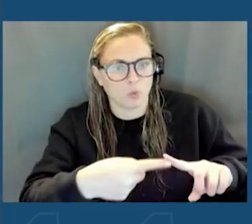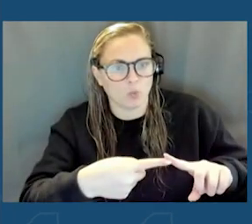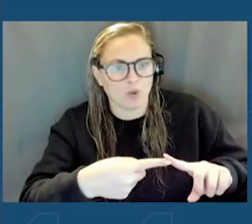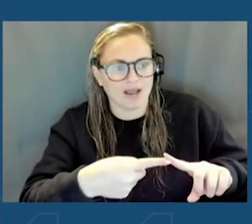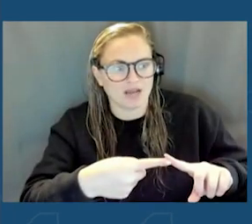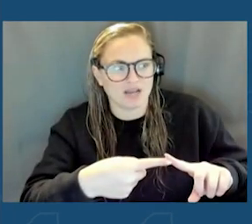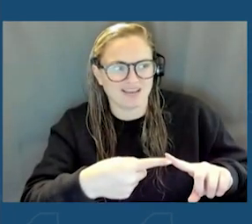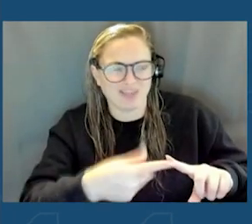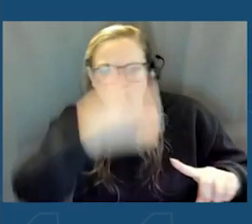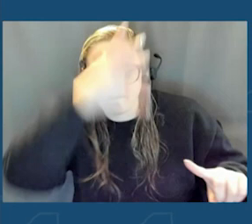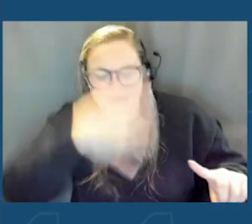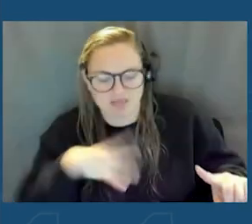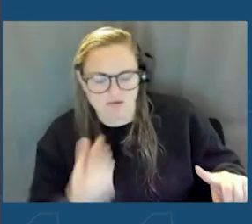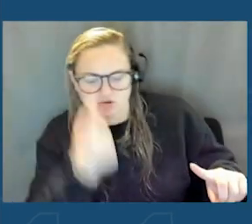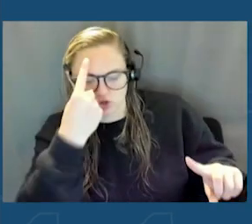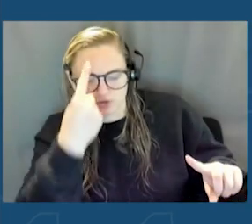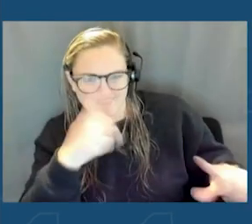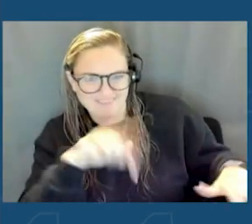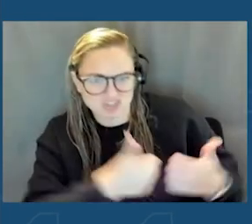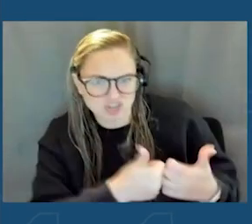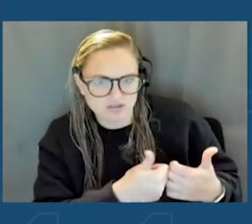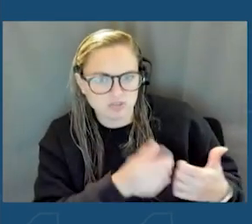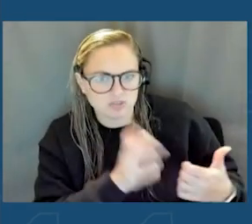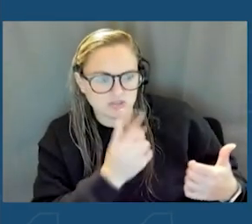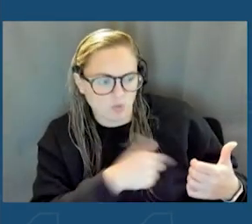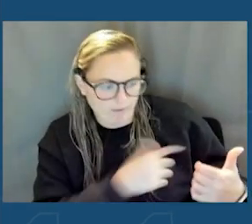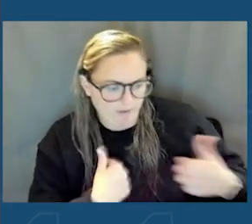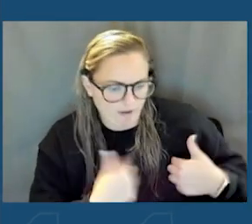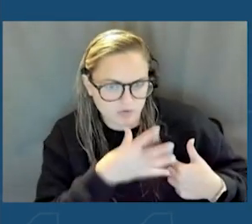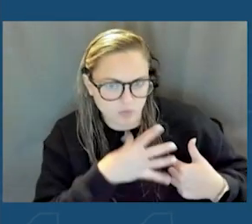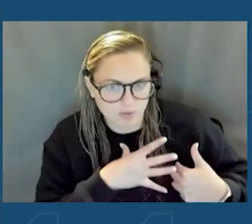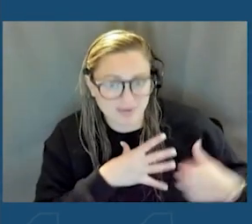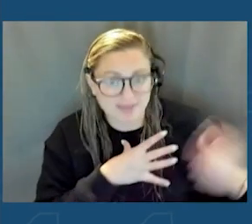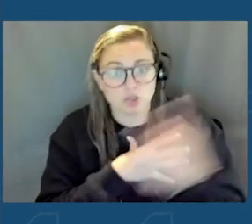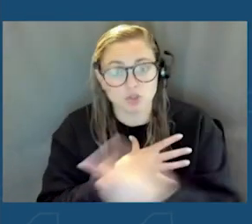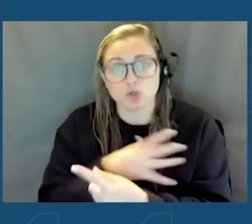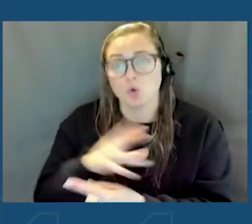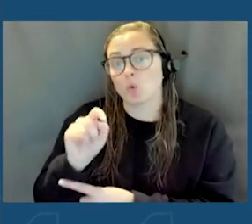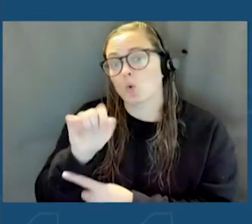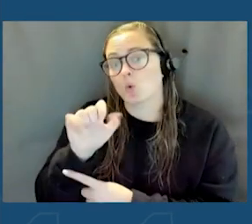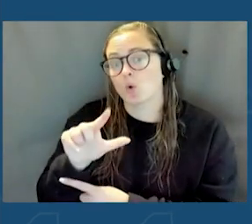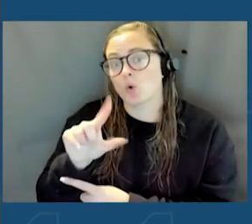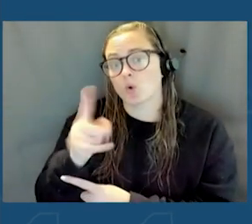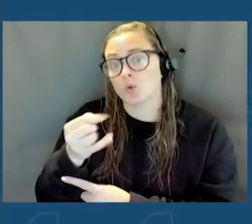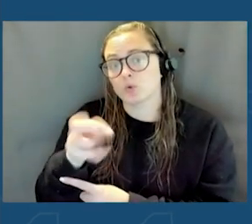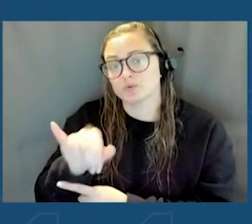men who understand the challenges, and that's what we have in our speaker, Carl Heastie. Let's give him a round of applause.